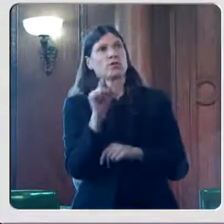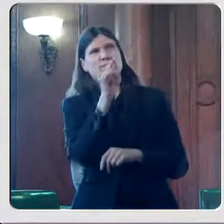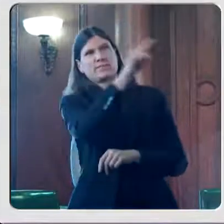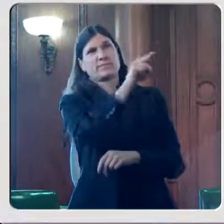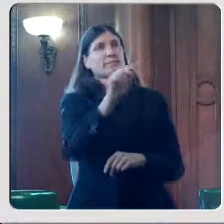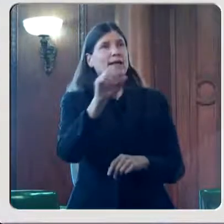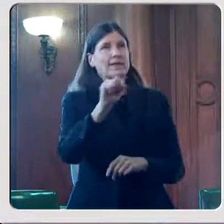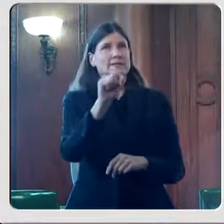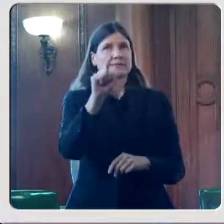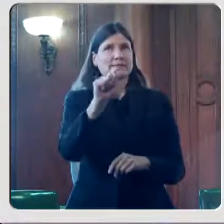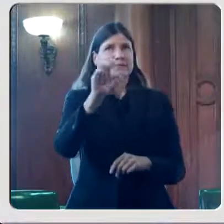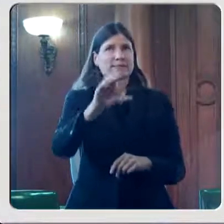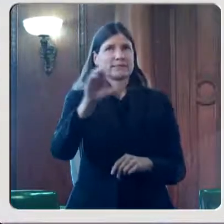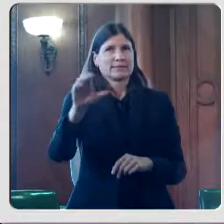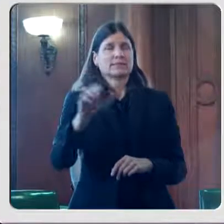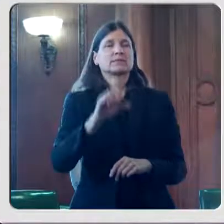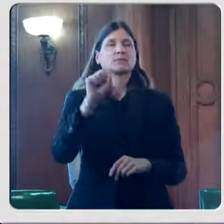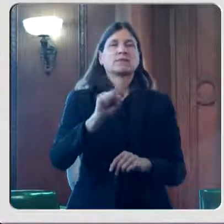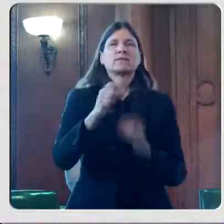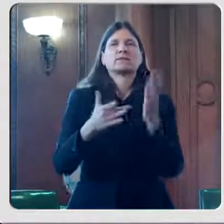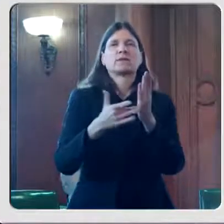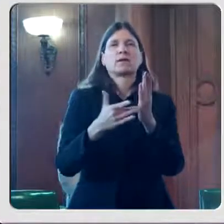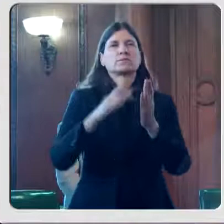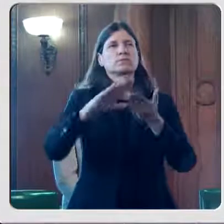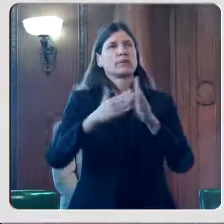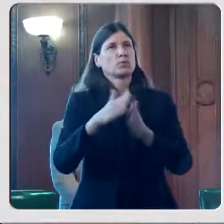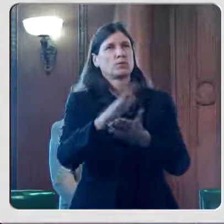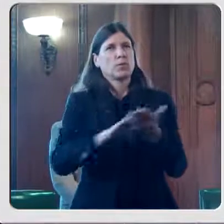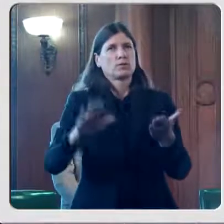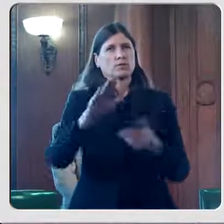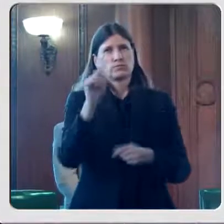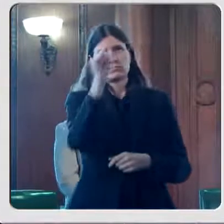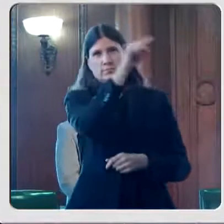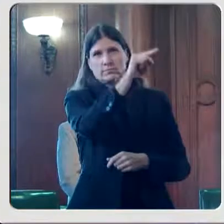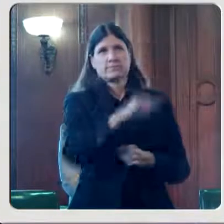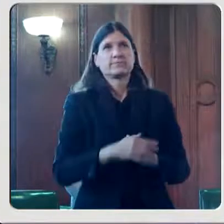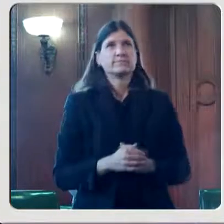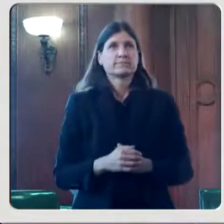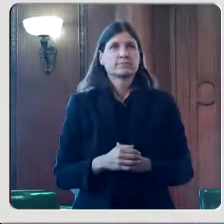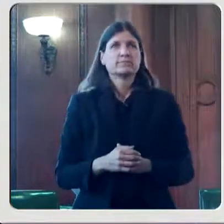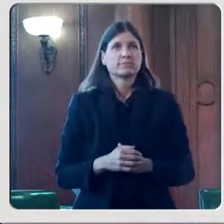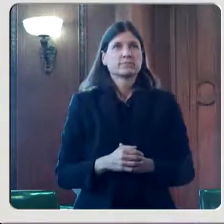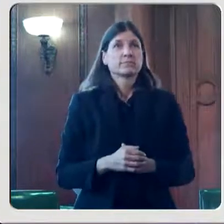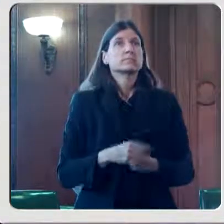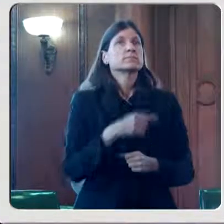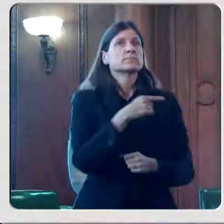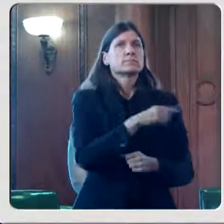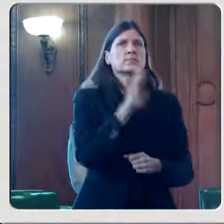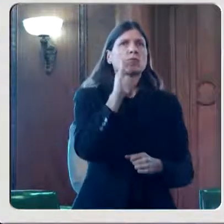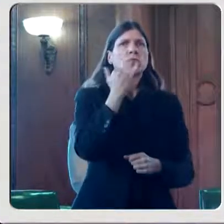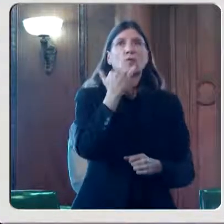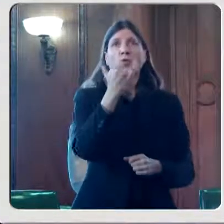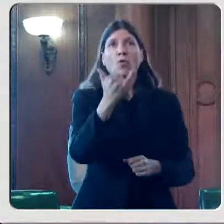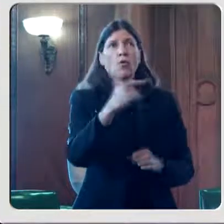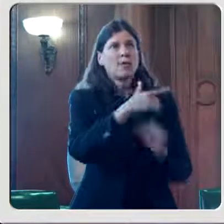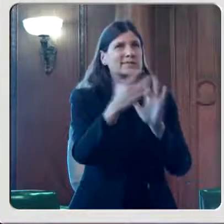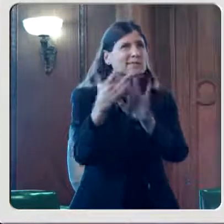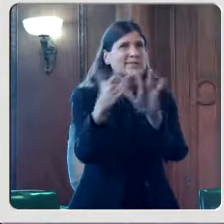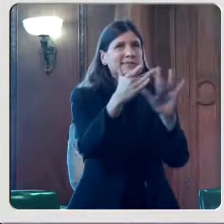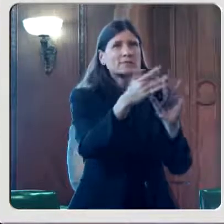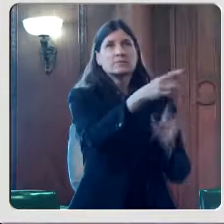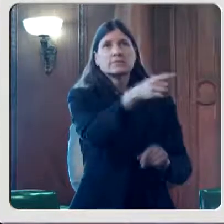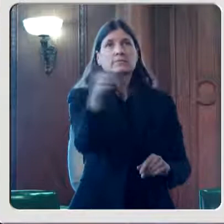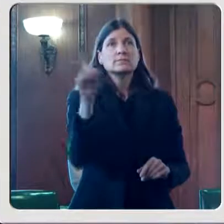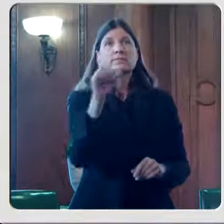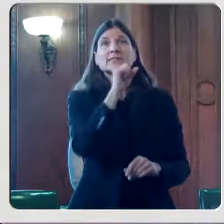at this time, we will be contacting our patients who are over 75. So I can't emphasize this enough. Don't call